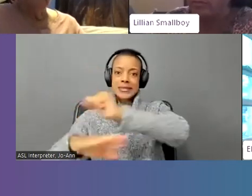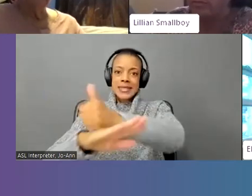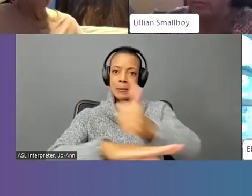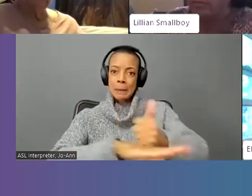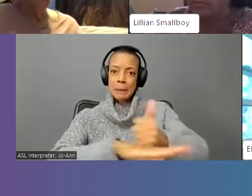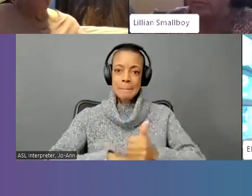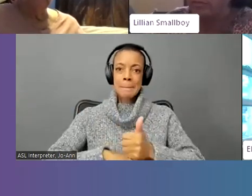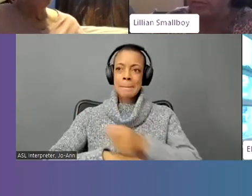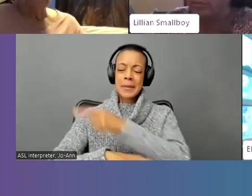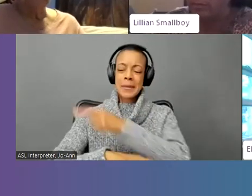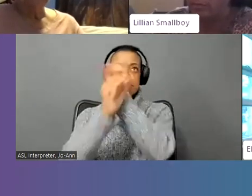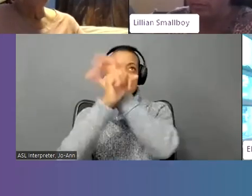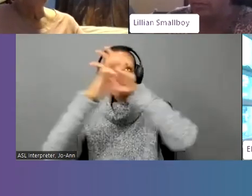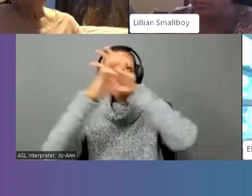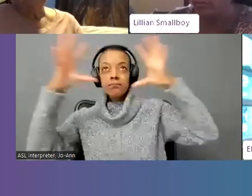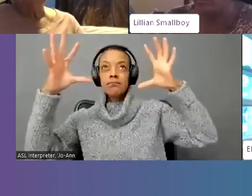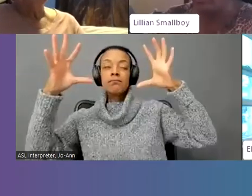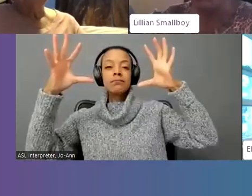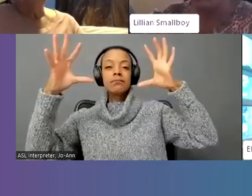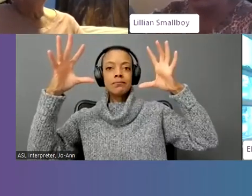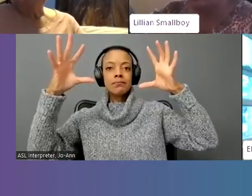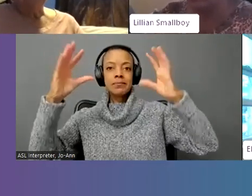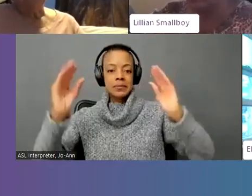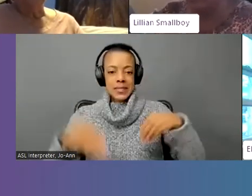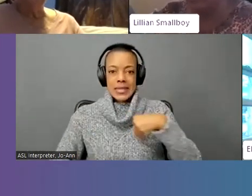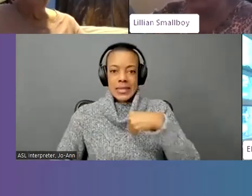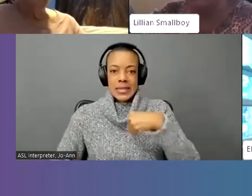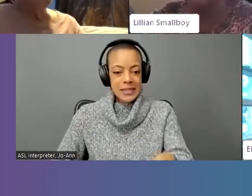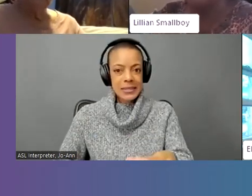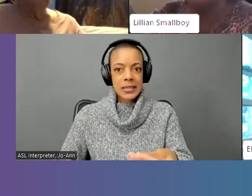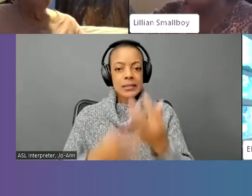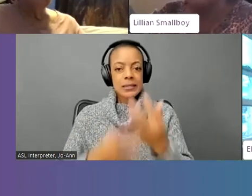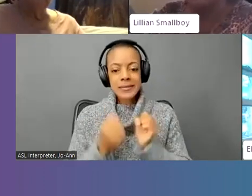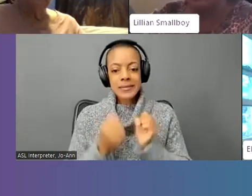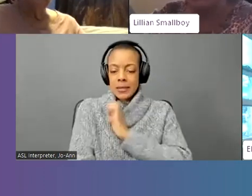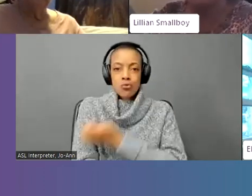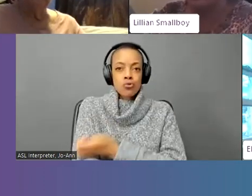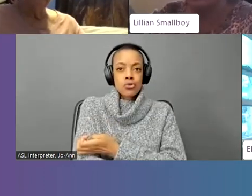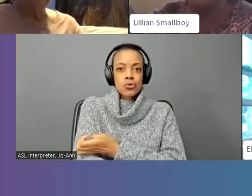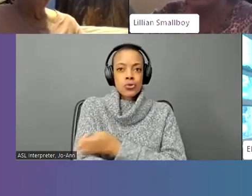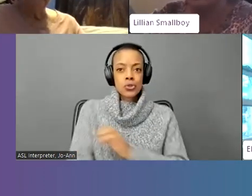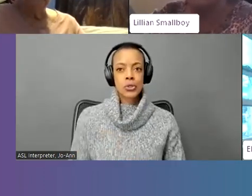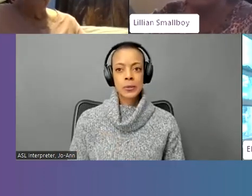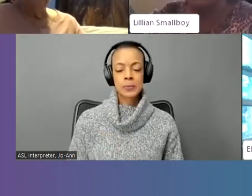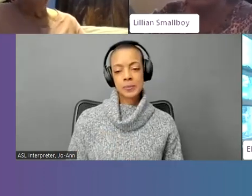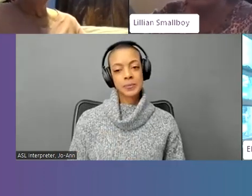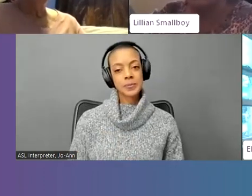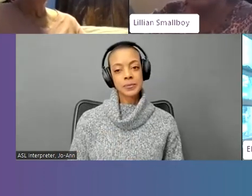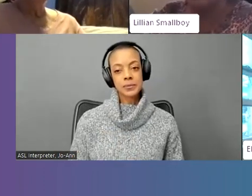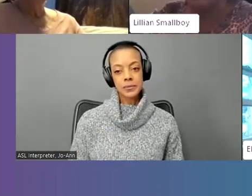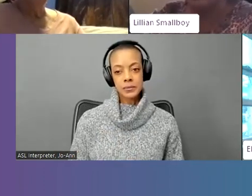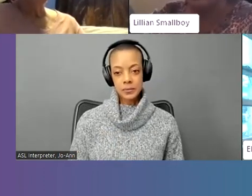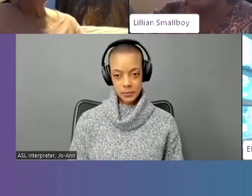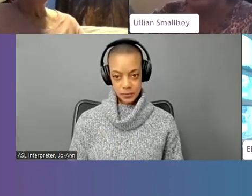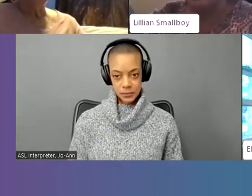to be able to supply us with this energy, you know, to bring us to that place of the good mind. And so